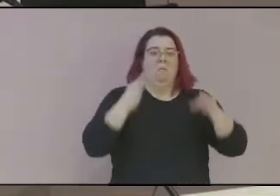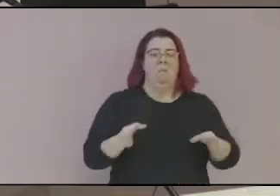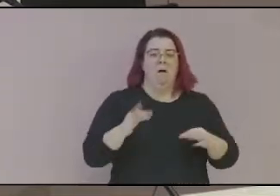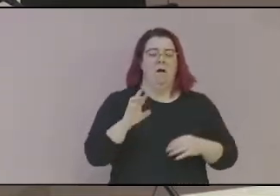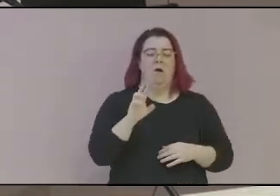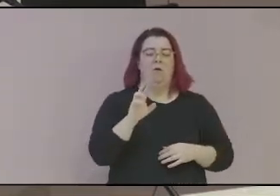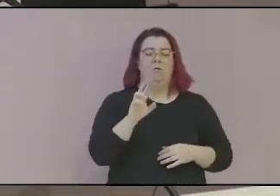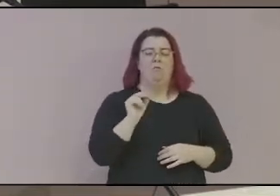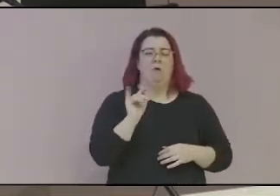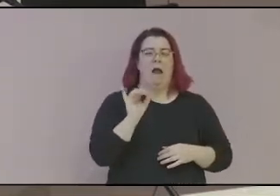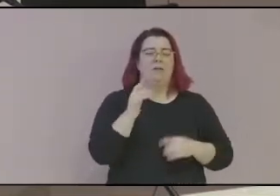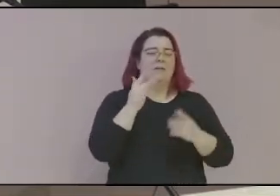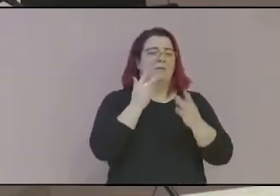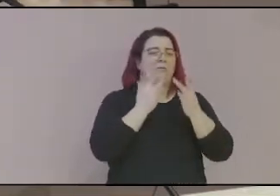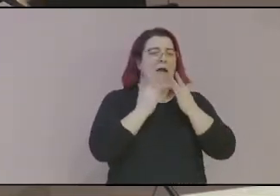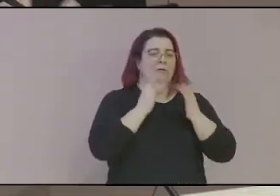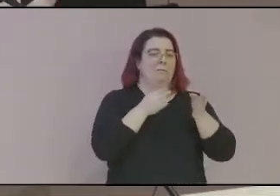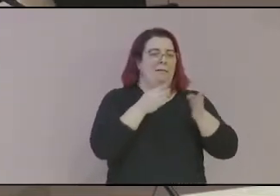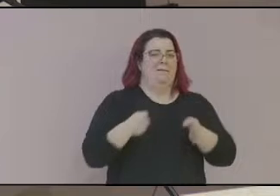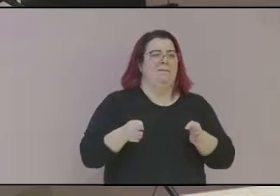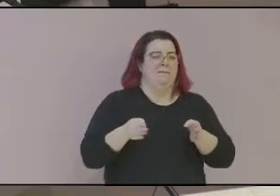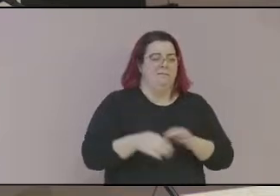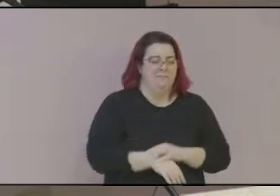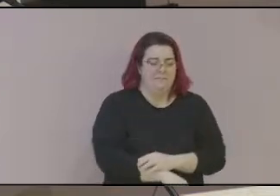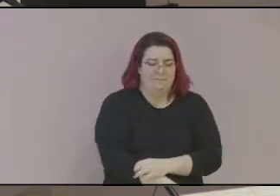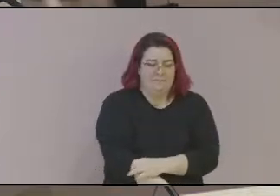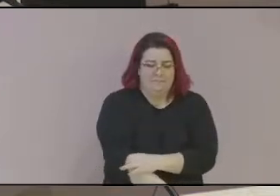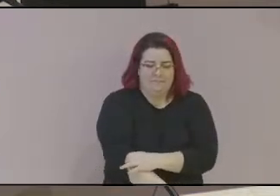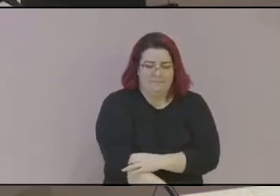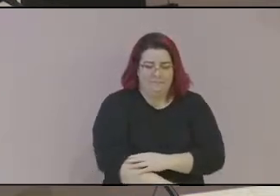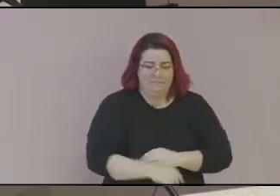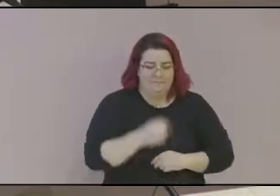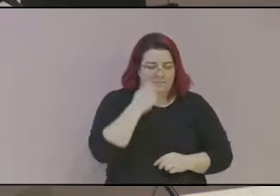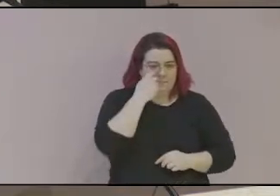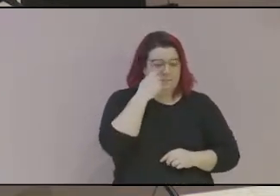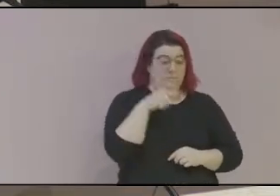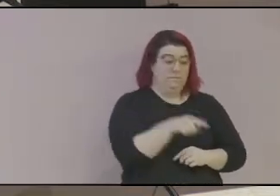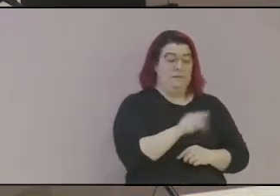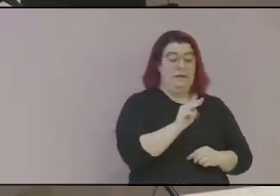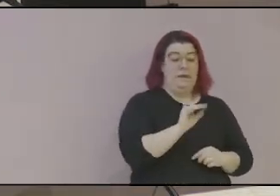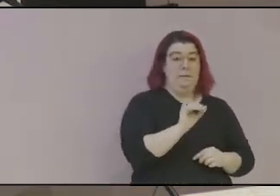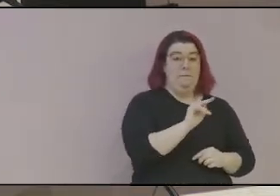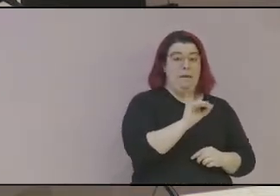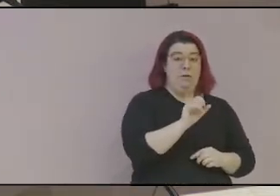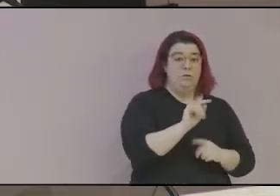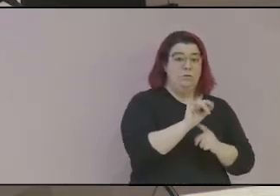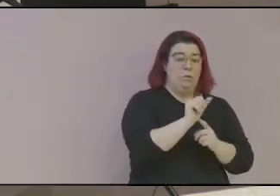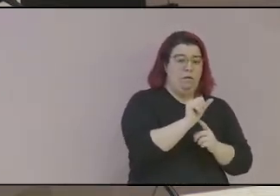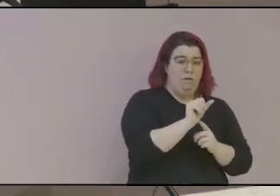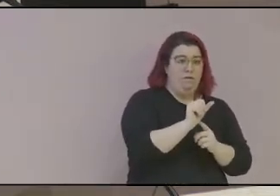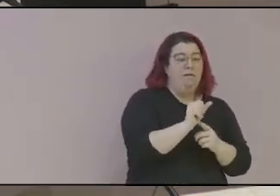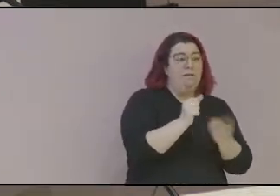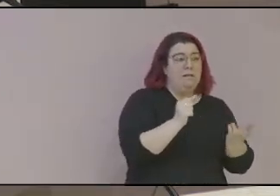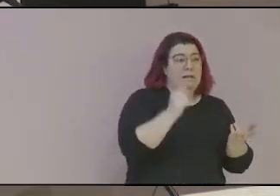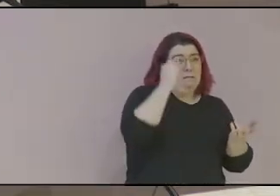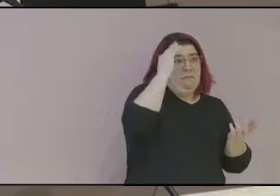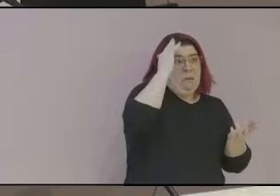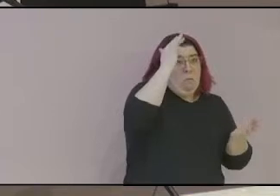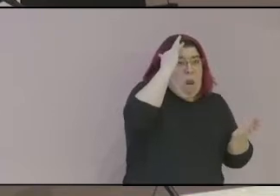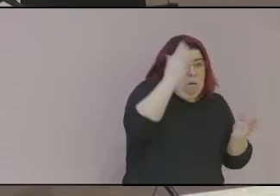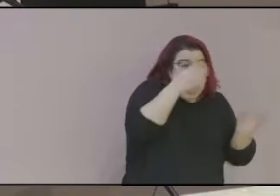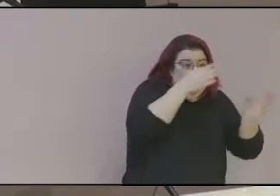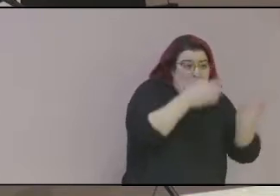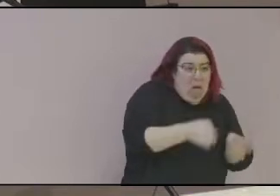policies. They were in the US. There was the Minnesota theoretical plan, and then there was the Ontario plan. They thought that they